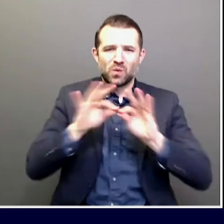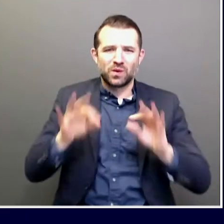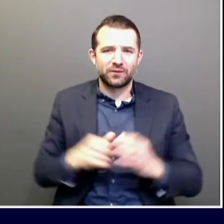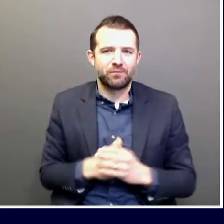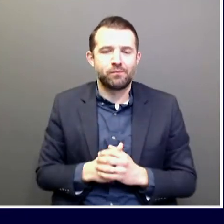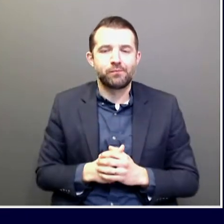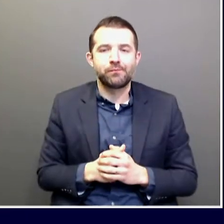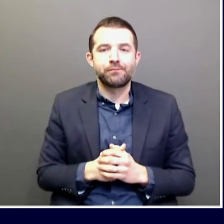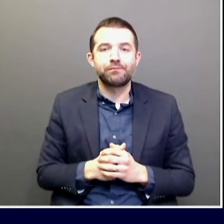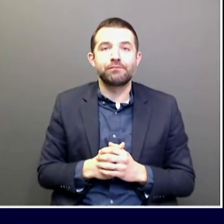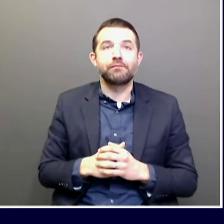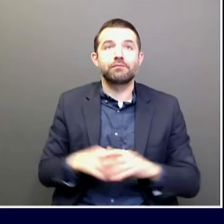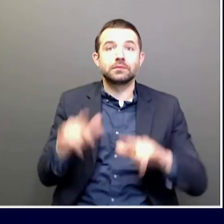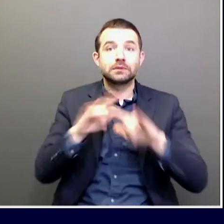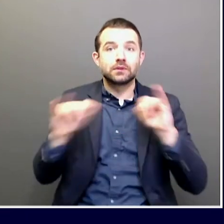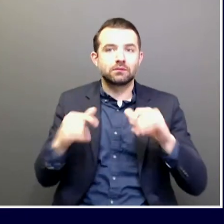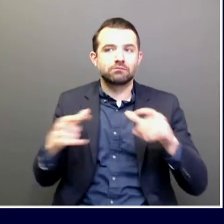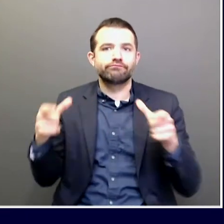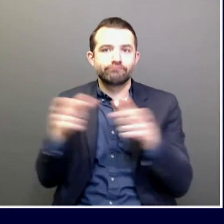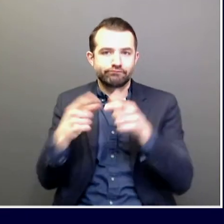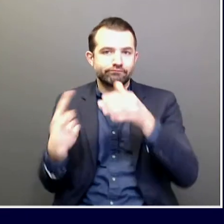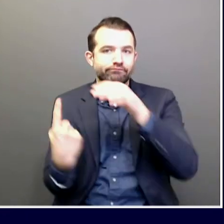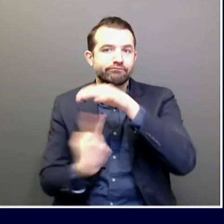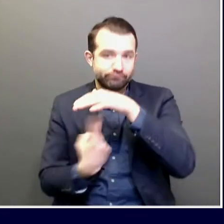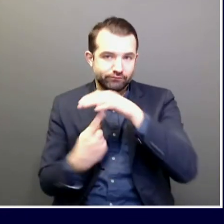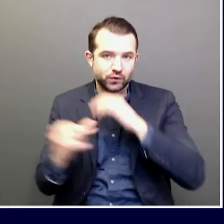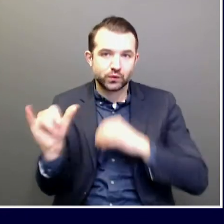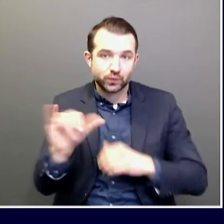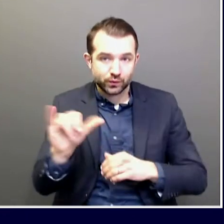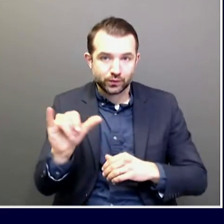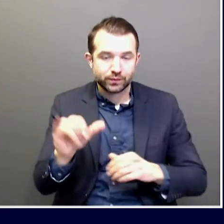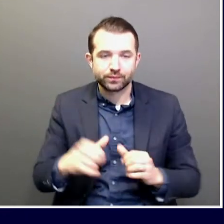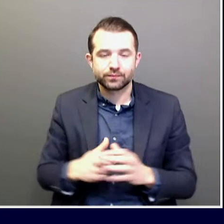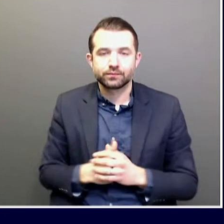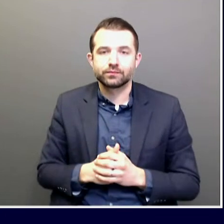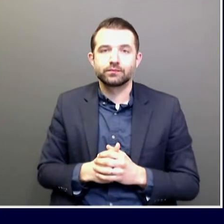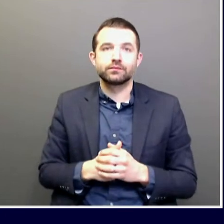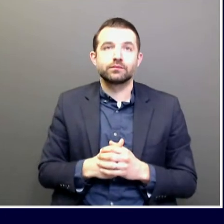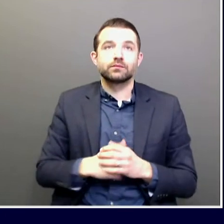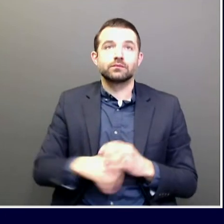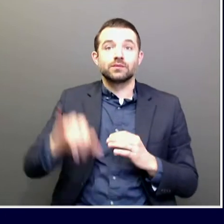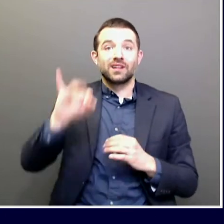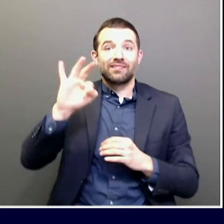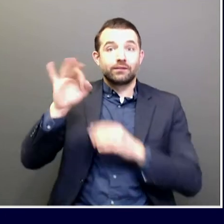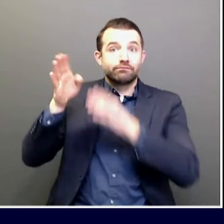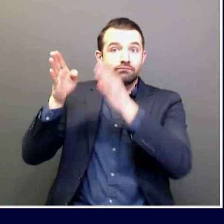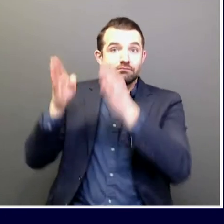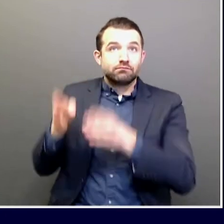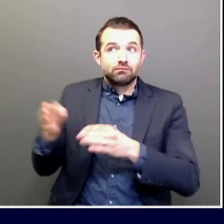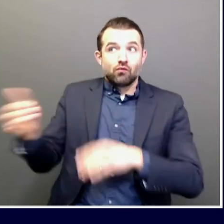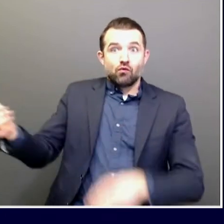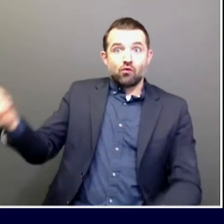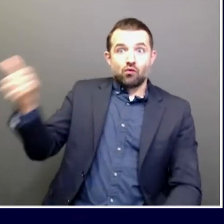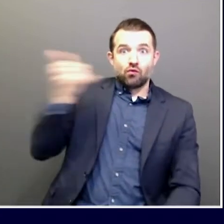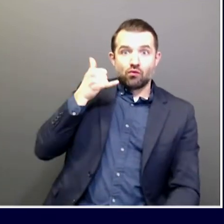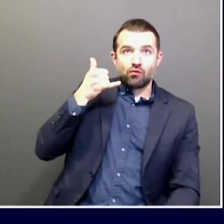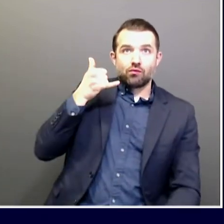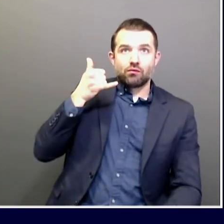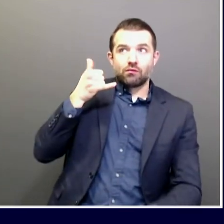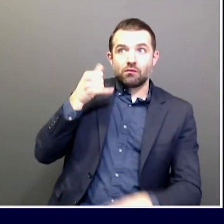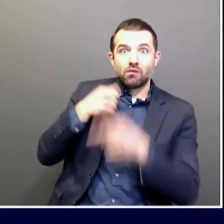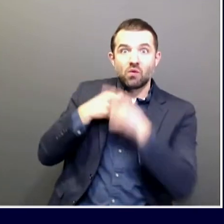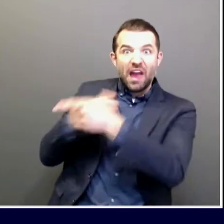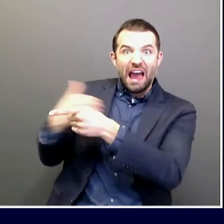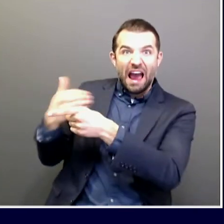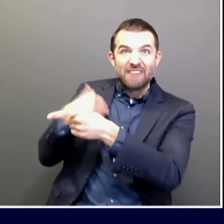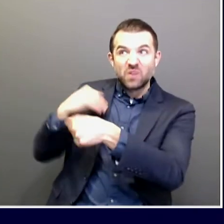has been updated to help you figure out what you should do if you test positive for COVID-19, or if you get that